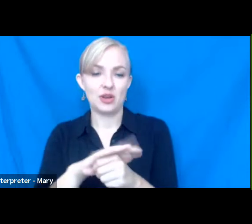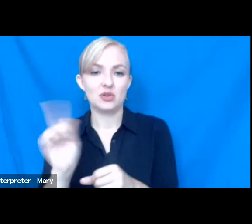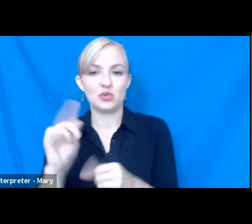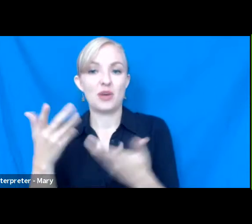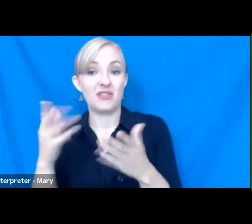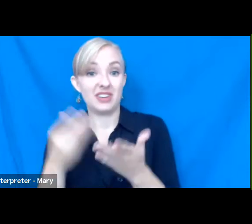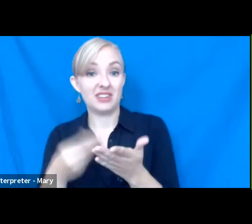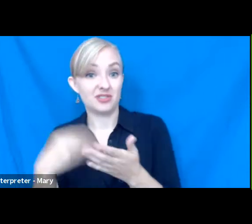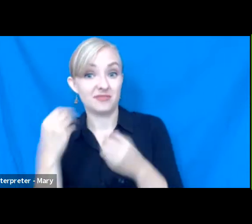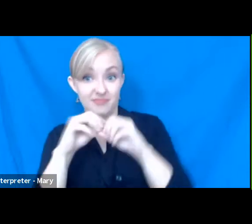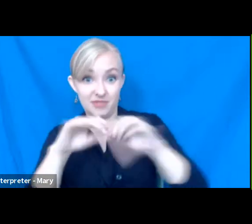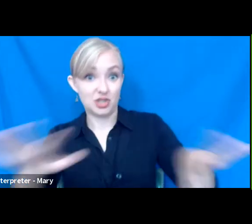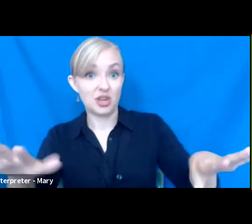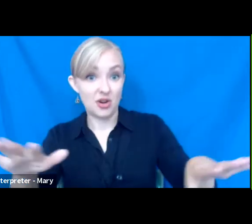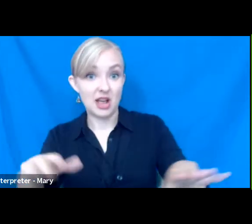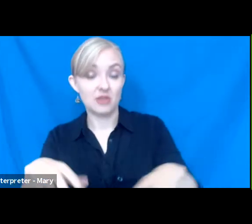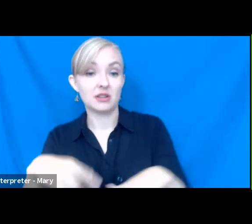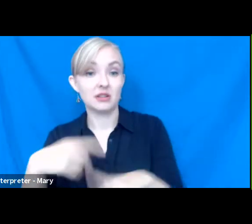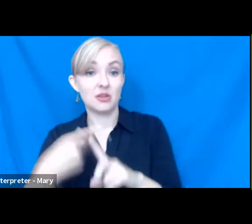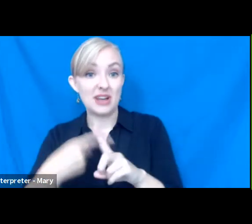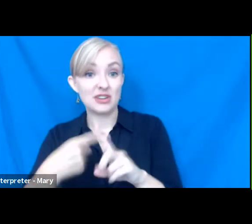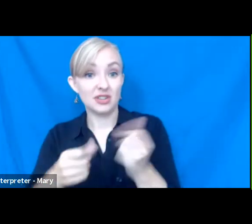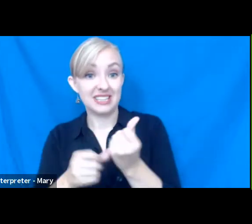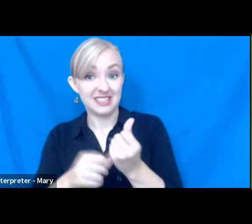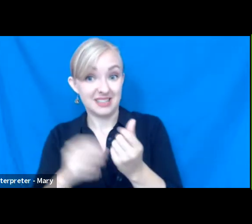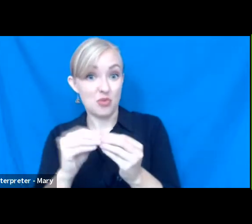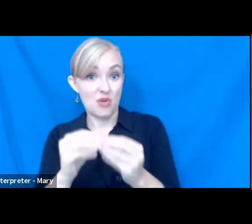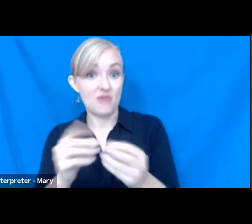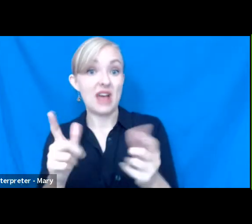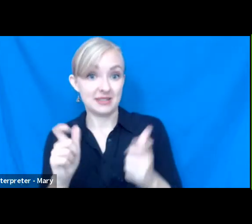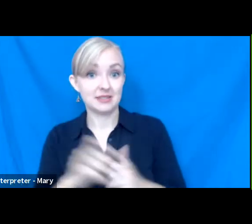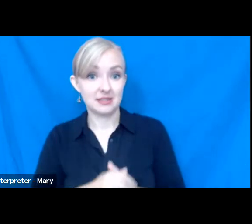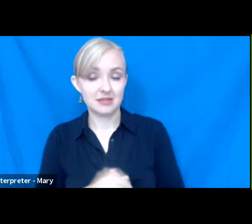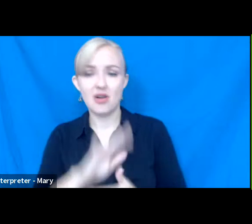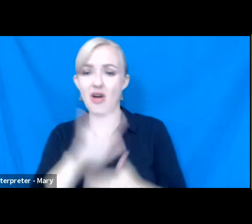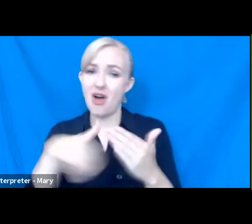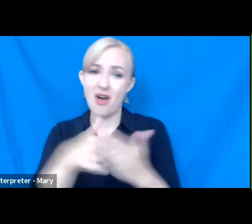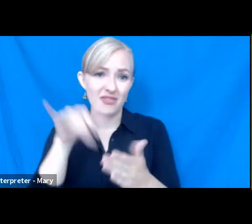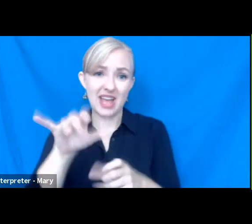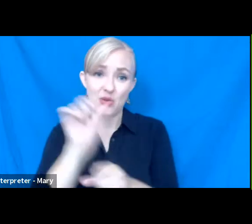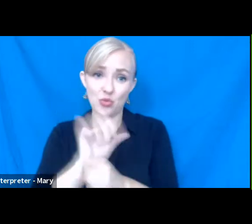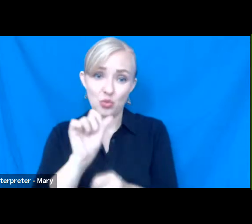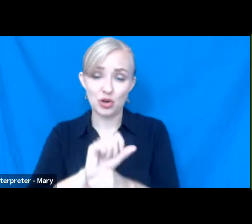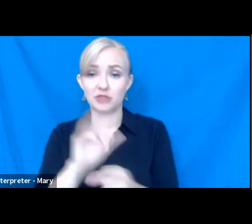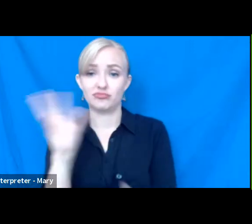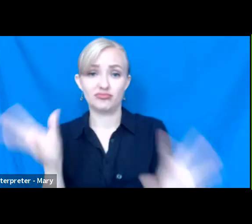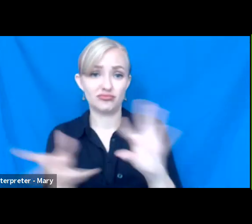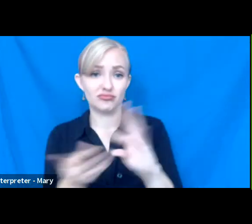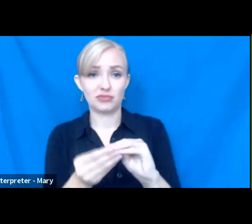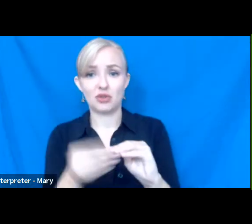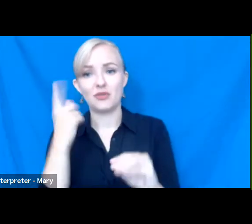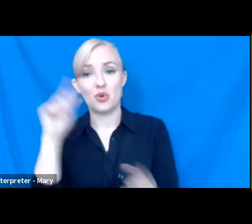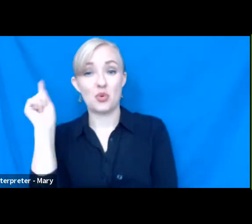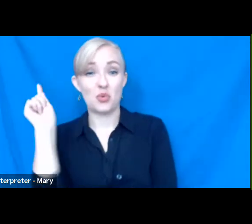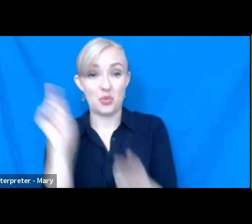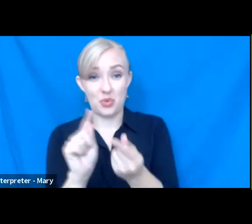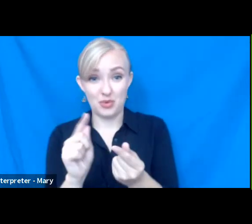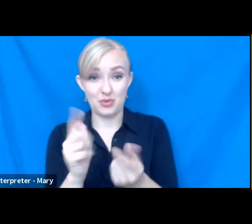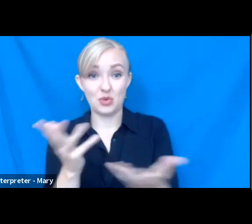rental assistance faster. All of these efforts have combined to mitigate what could have been a